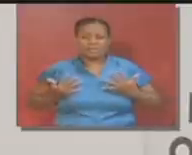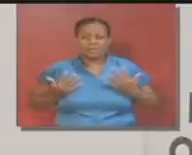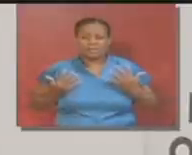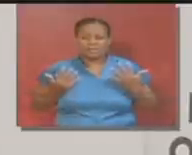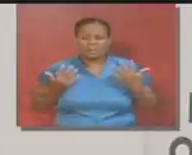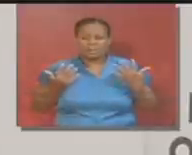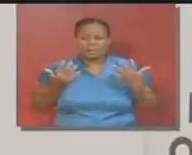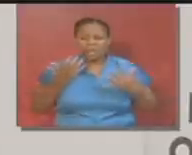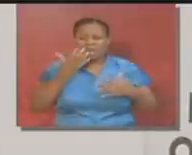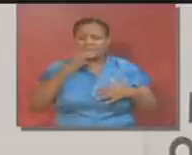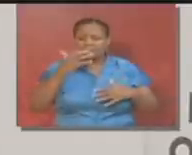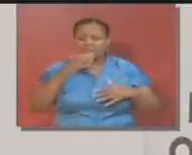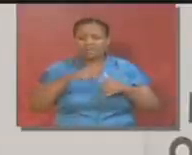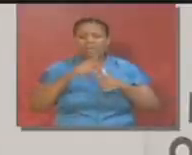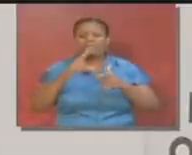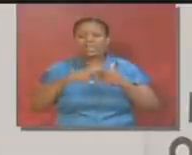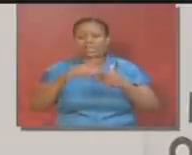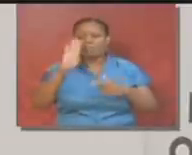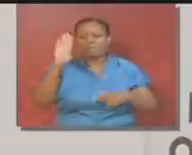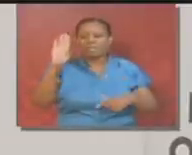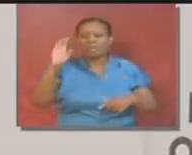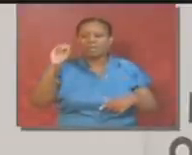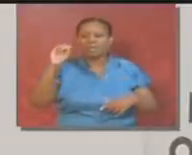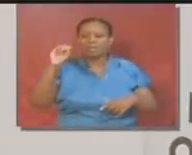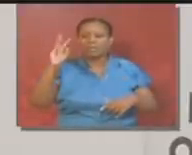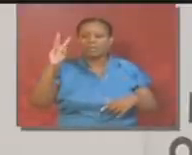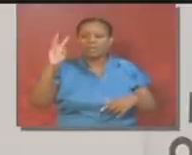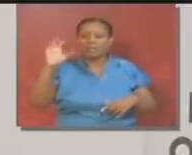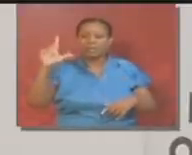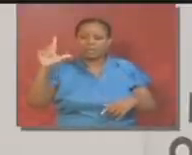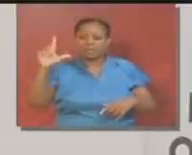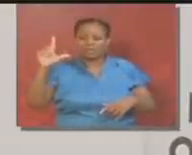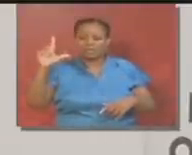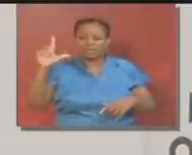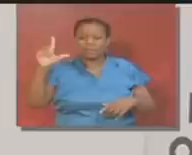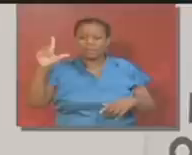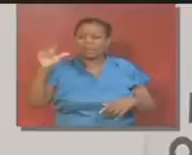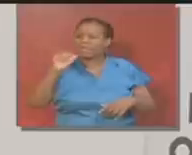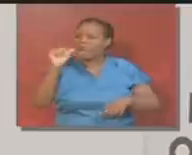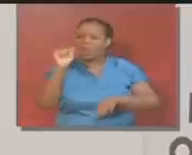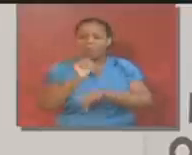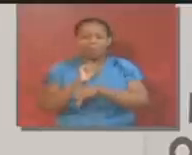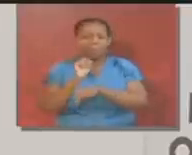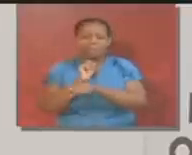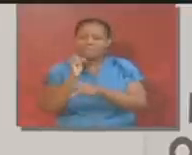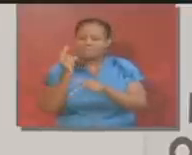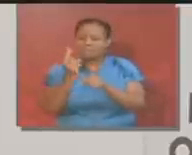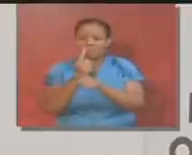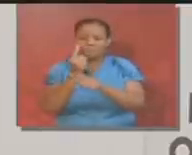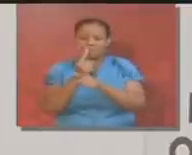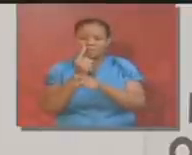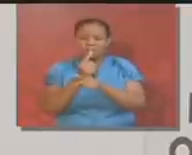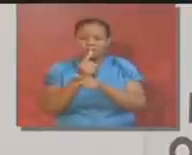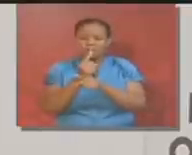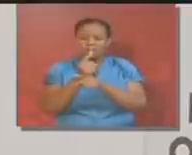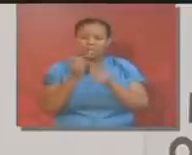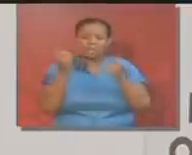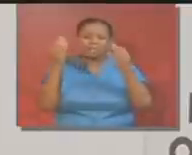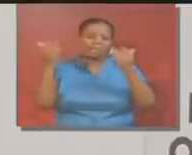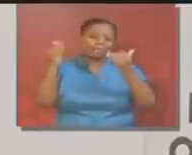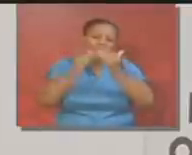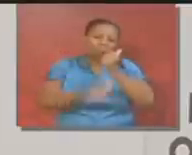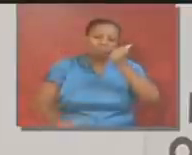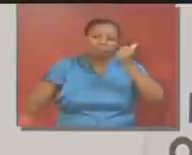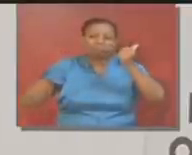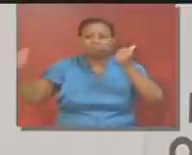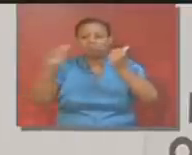bowel being inflamed is where it doesn't work properly, so therefore it causes diarrhea because it's not able to absorb the